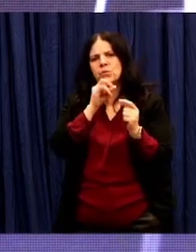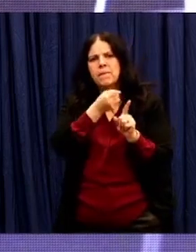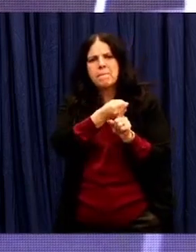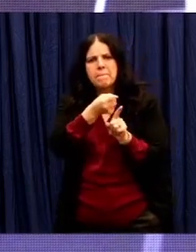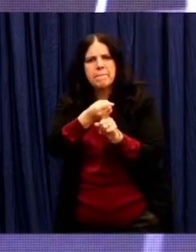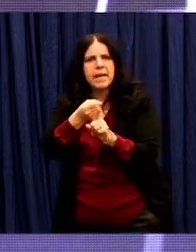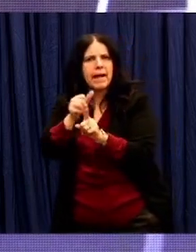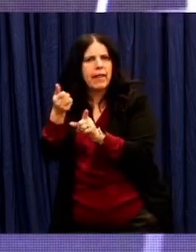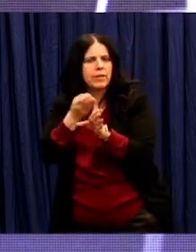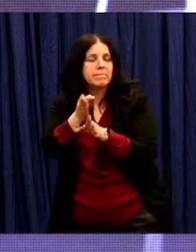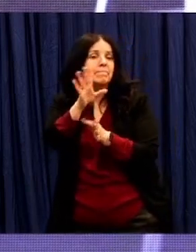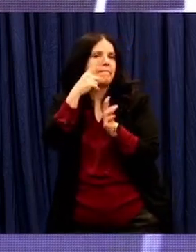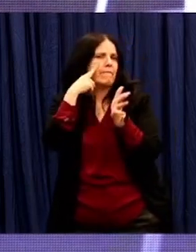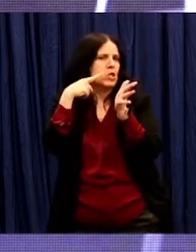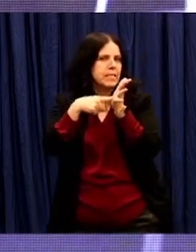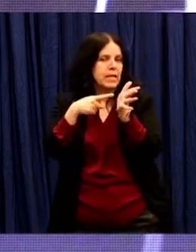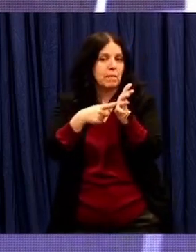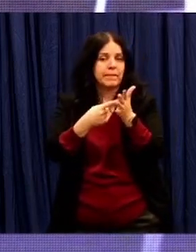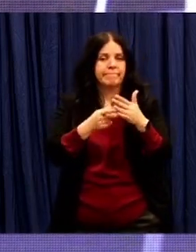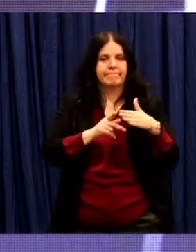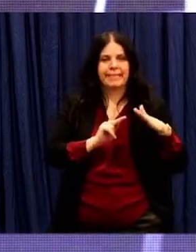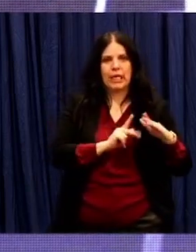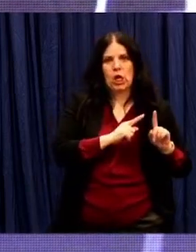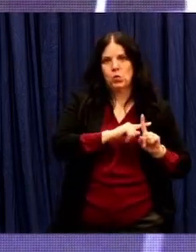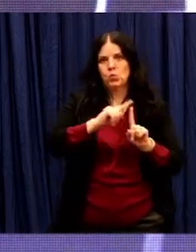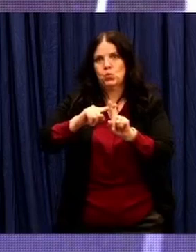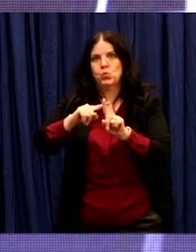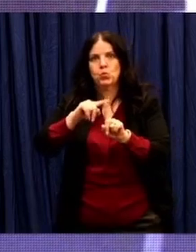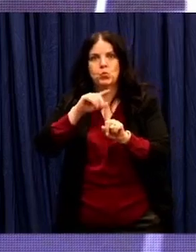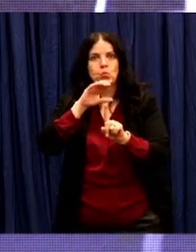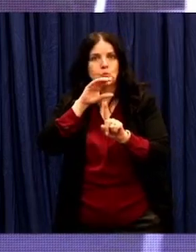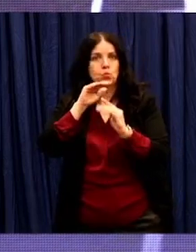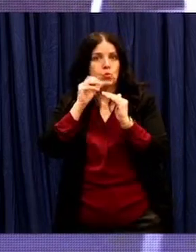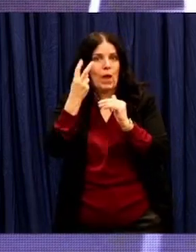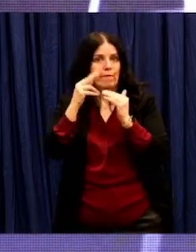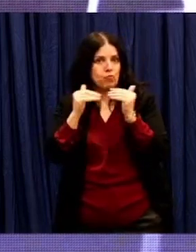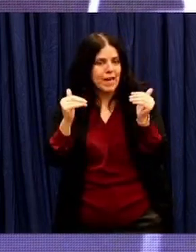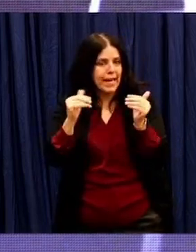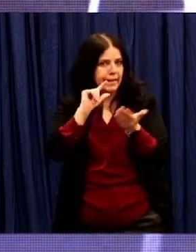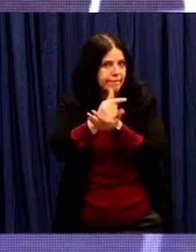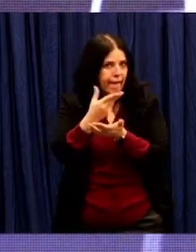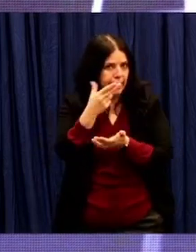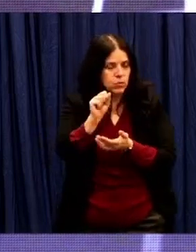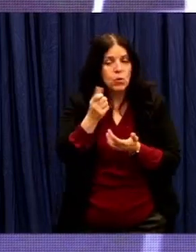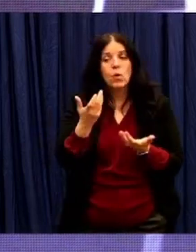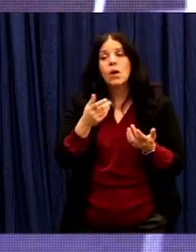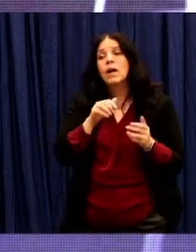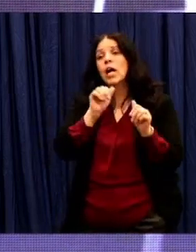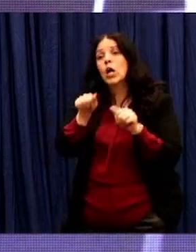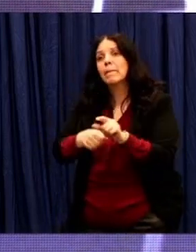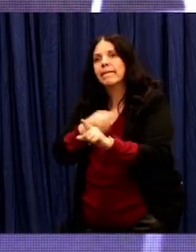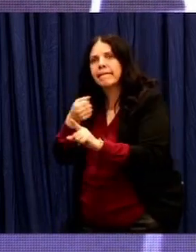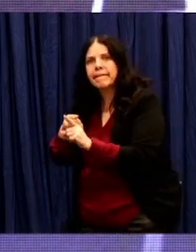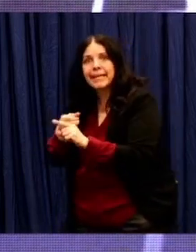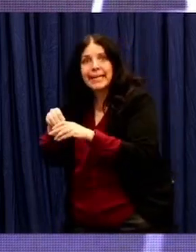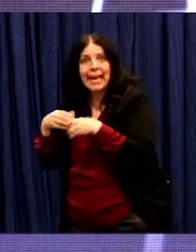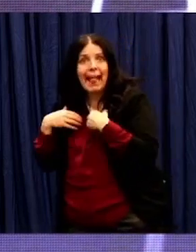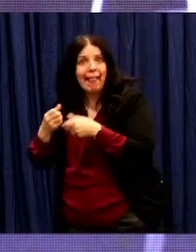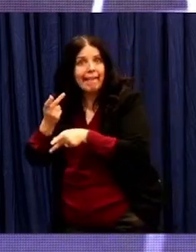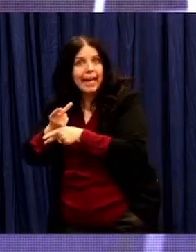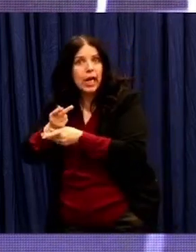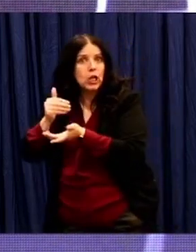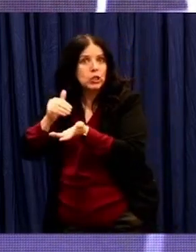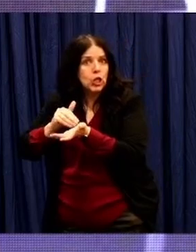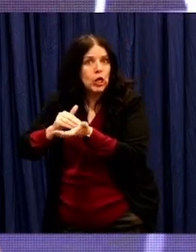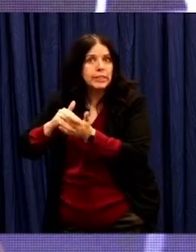areas, for example, in the K-12 arena, as well as perhaps in healthcare and some other areas.